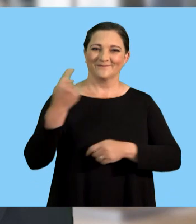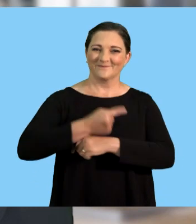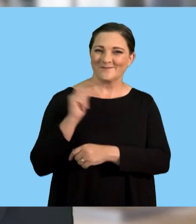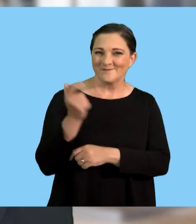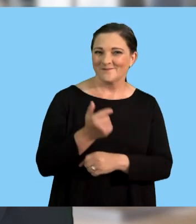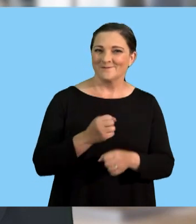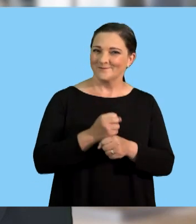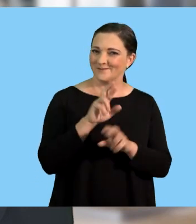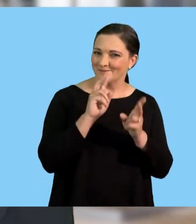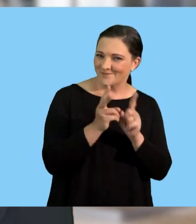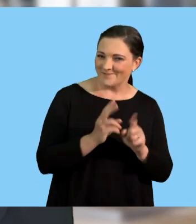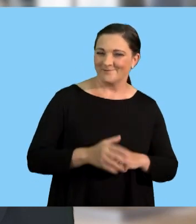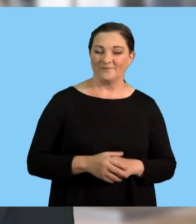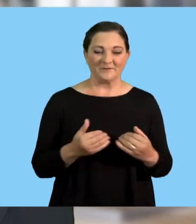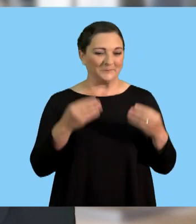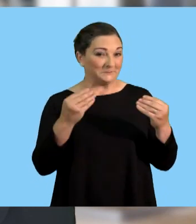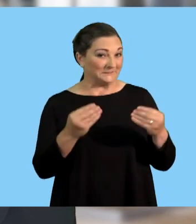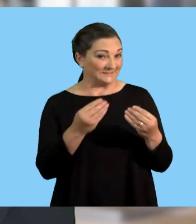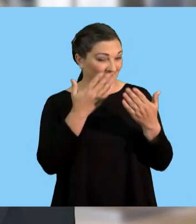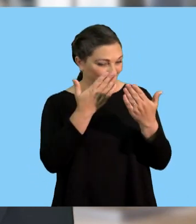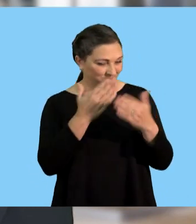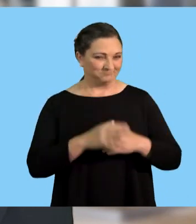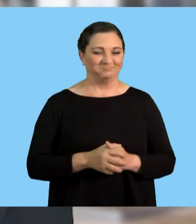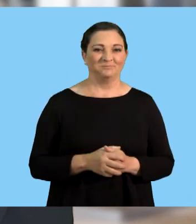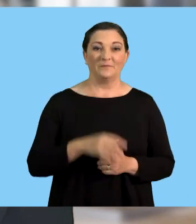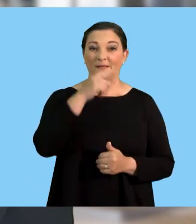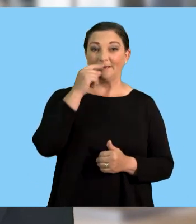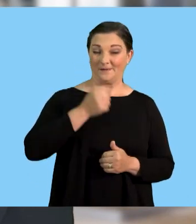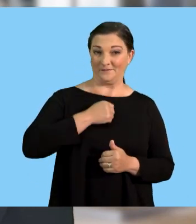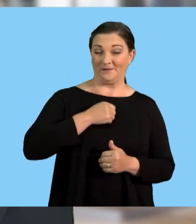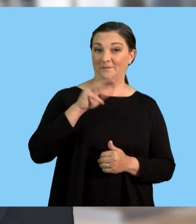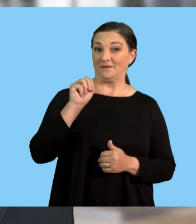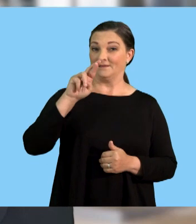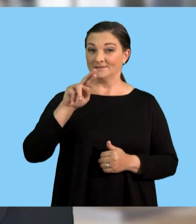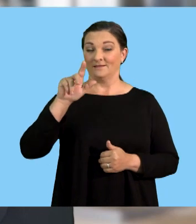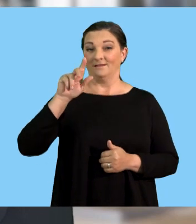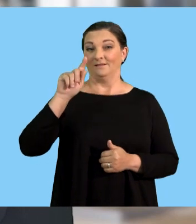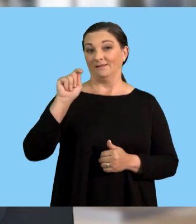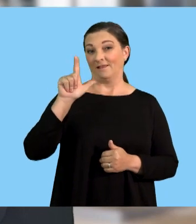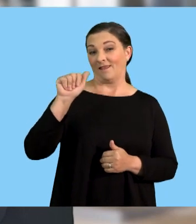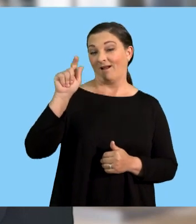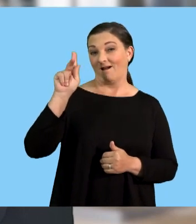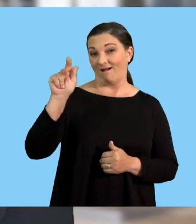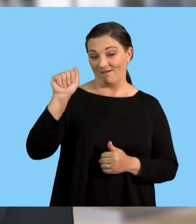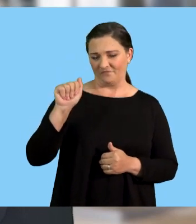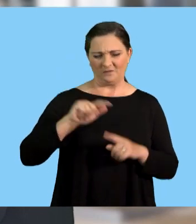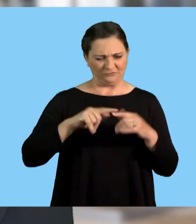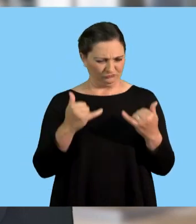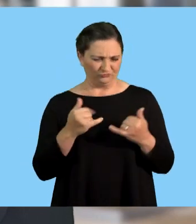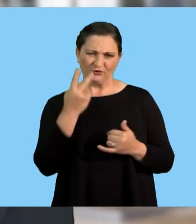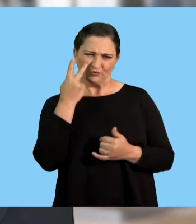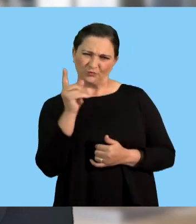Good day, great 12 learners. Welcome to today's business studies lesson. My name is Sidi Sotlaka, and today we'll be looking into